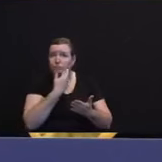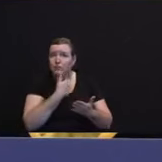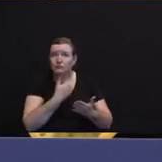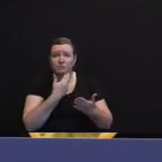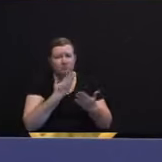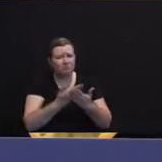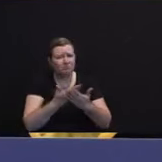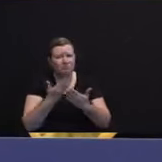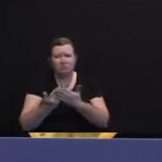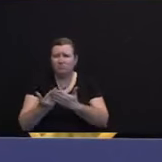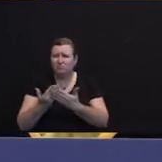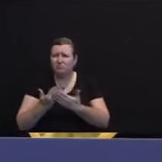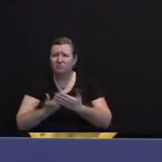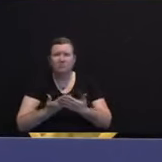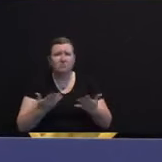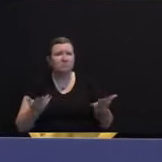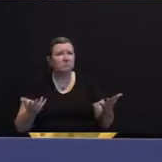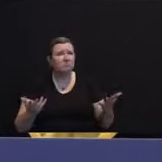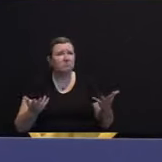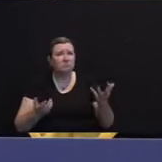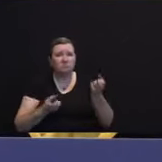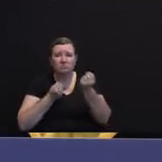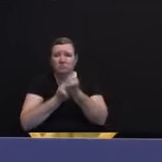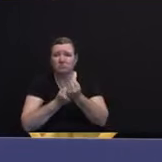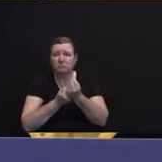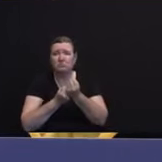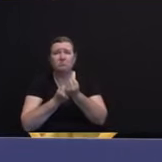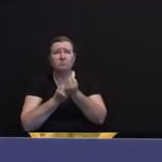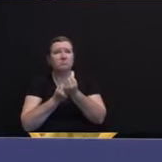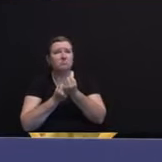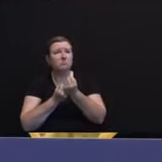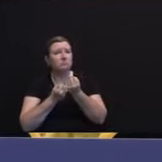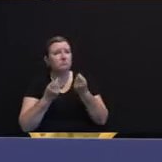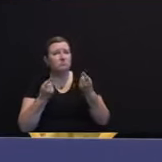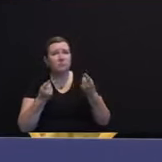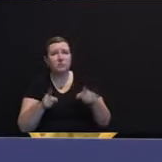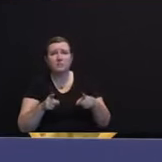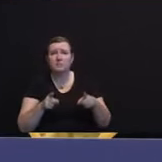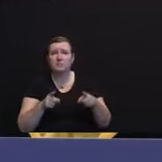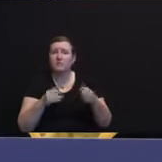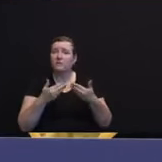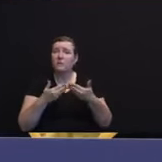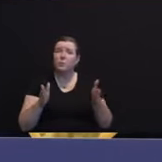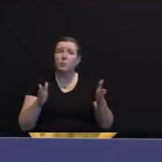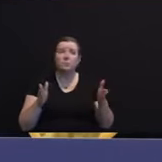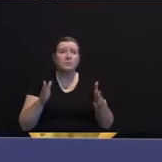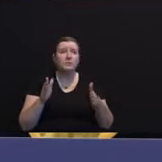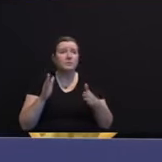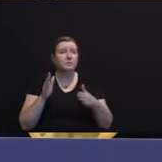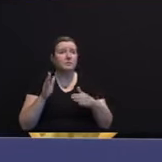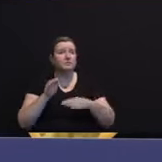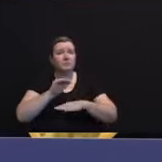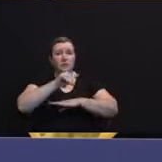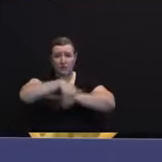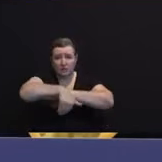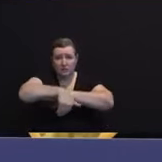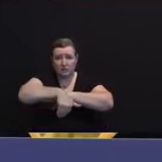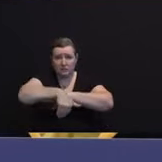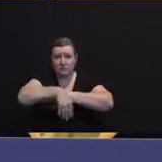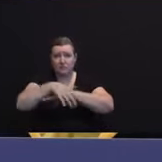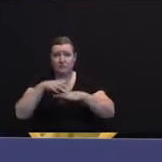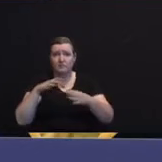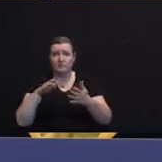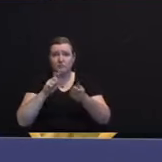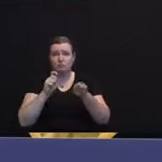place that supports that restaurants, as they're open later at night, habits change. They morph into something other than a restaurant. When